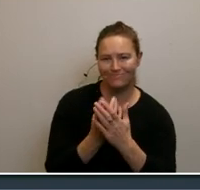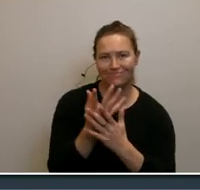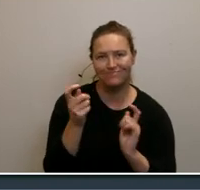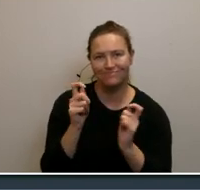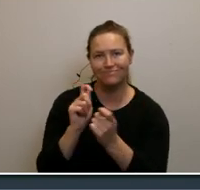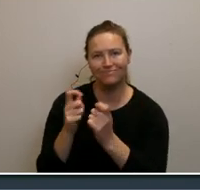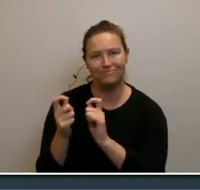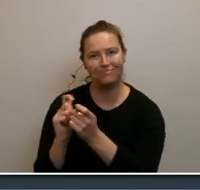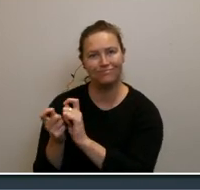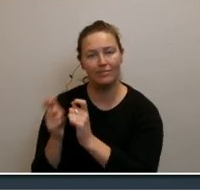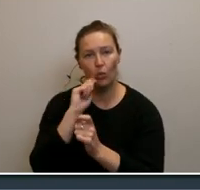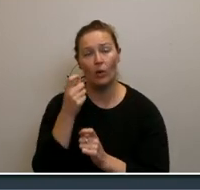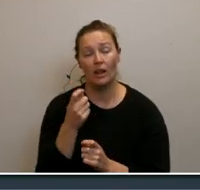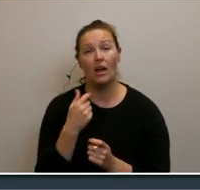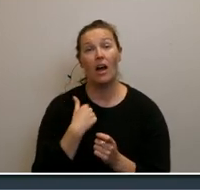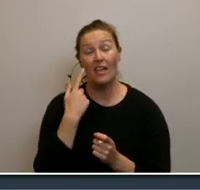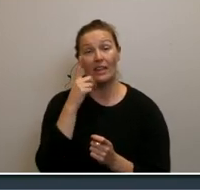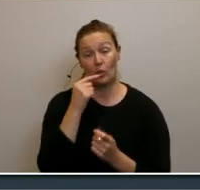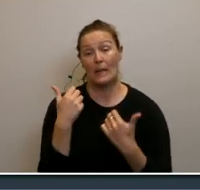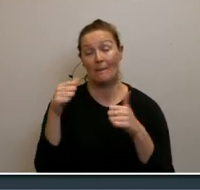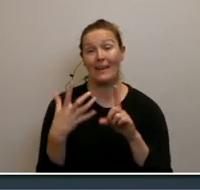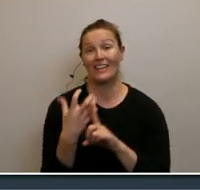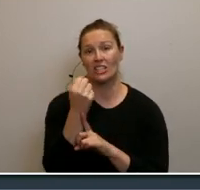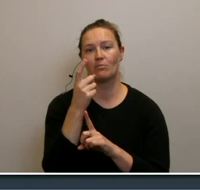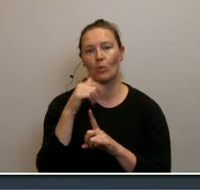there, but we do have to do this solid piece of